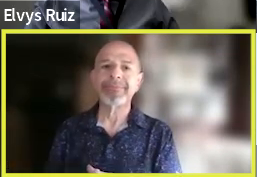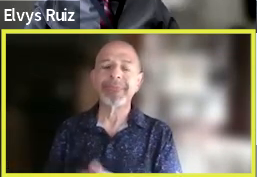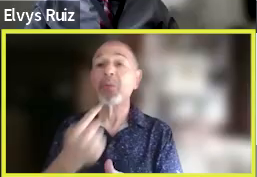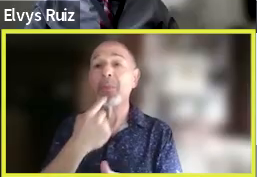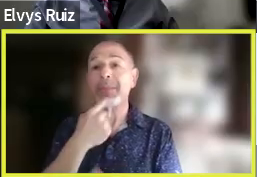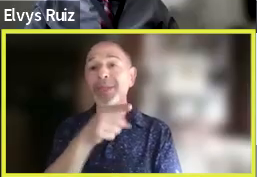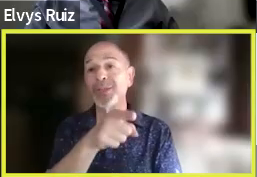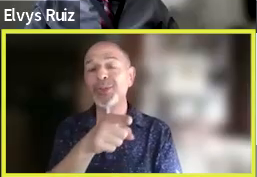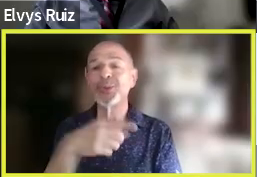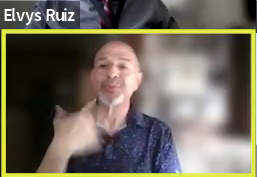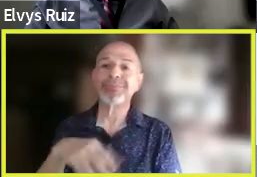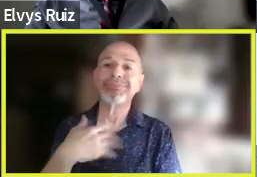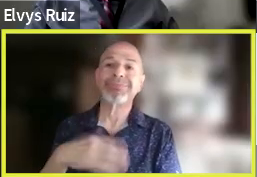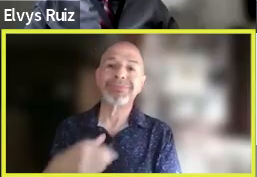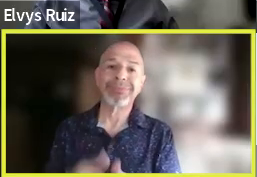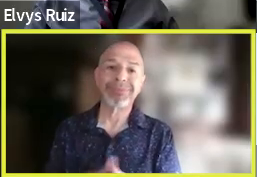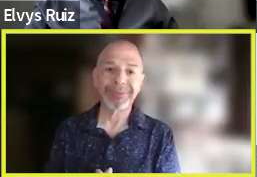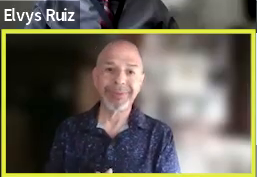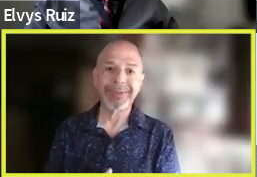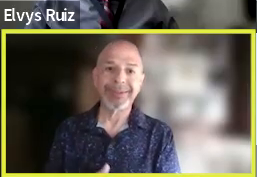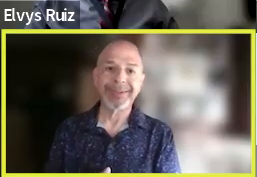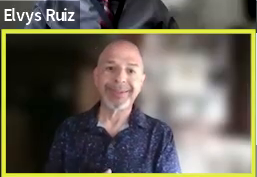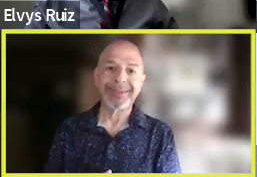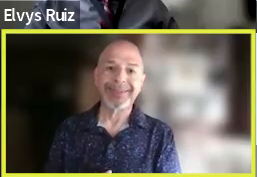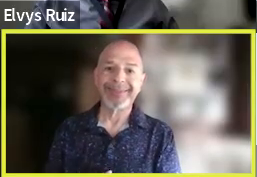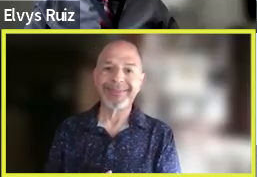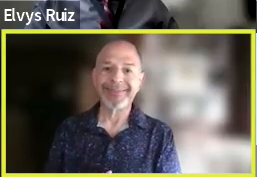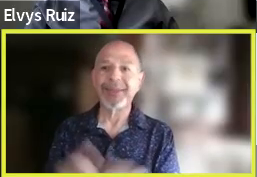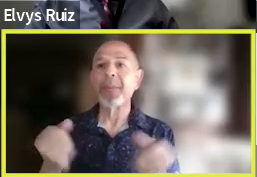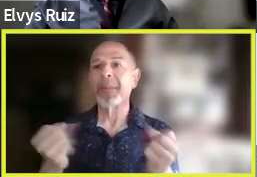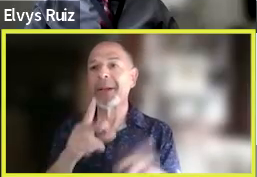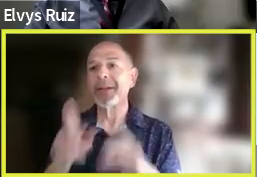so much. She's heard this. She's got to keep hearing this spiel, different